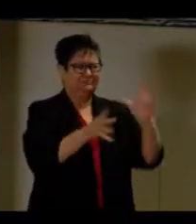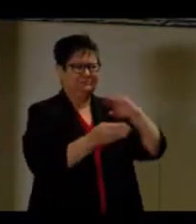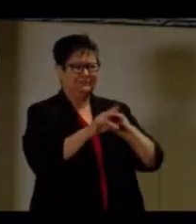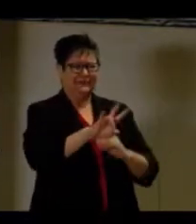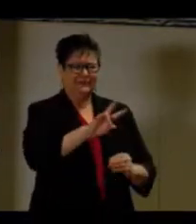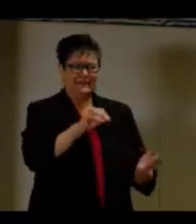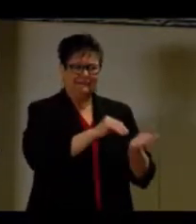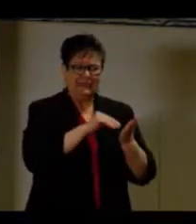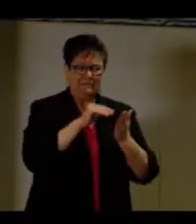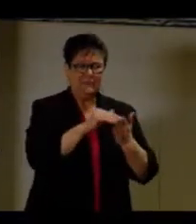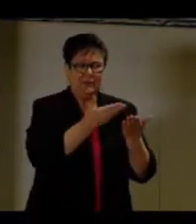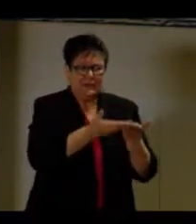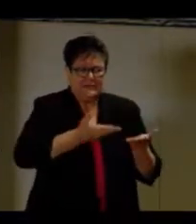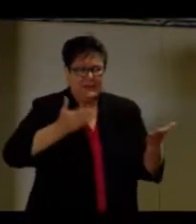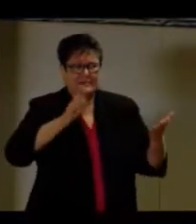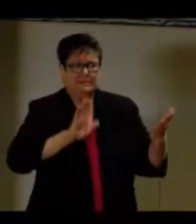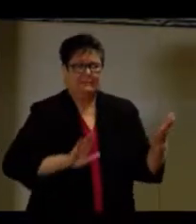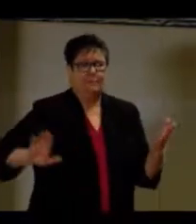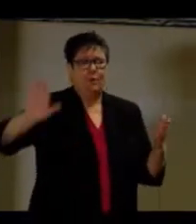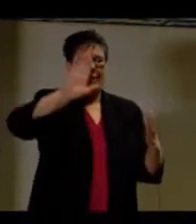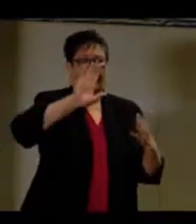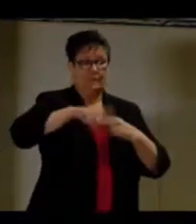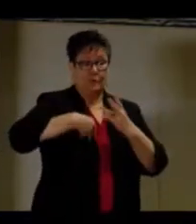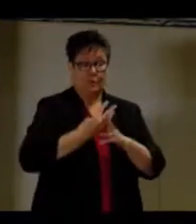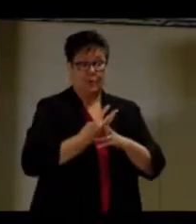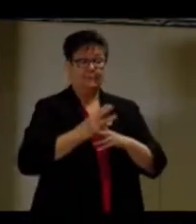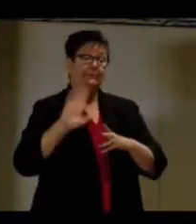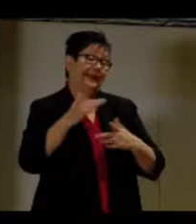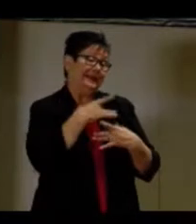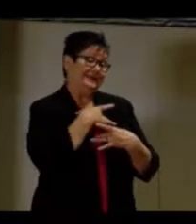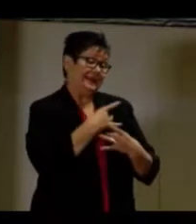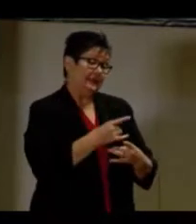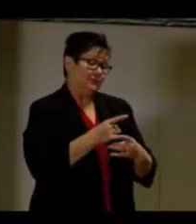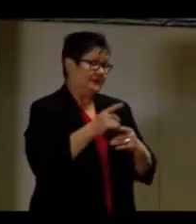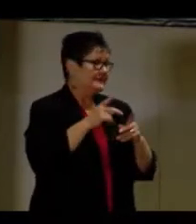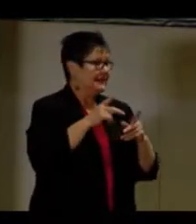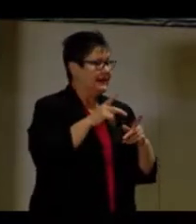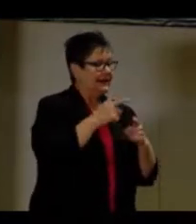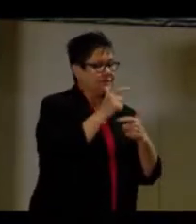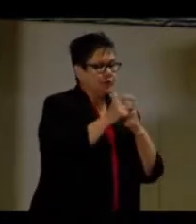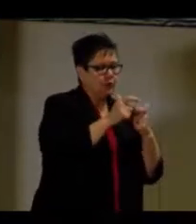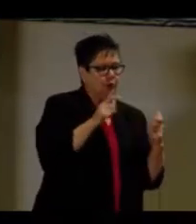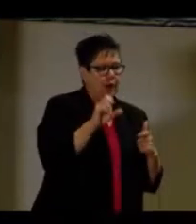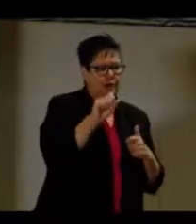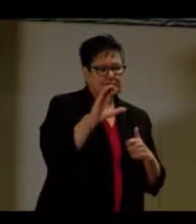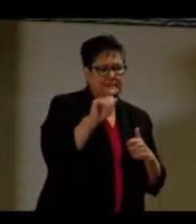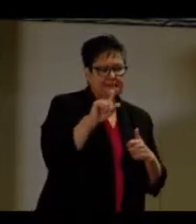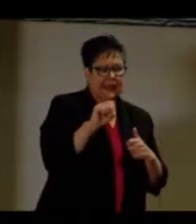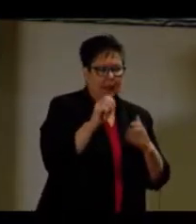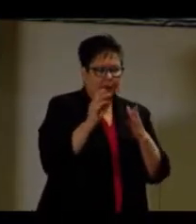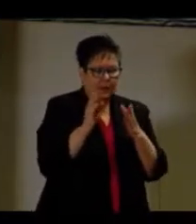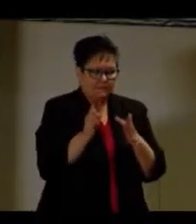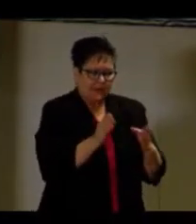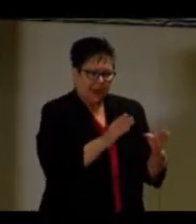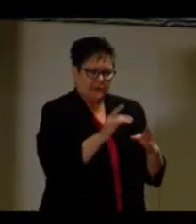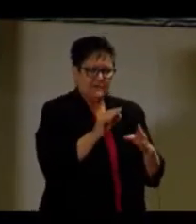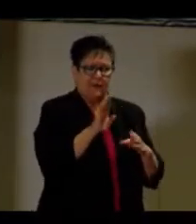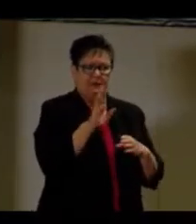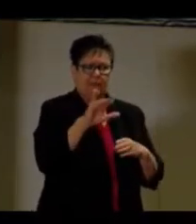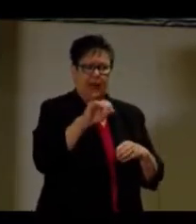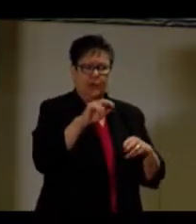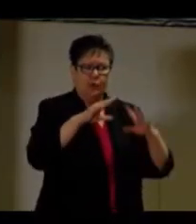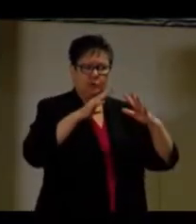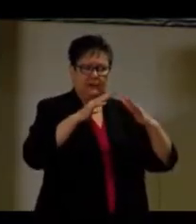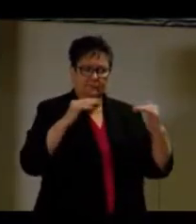from all parts of the world. And his interests, his personal research interests, are in large-scale patterns of biodiversity, ecological impacts of